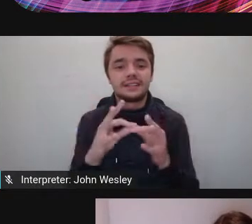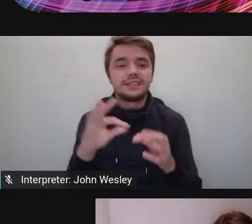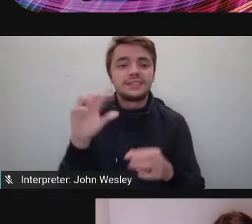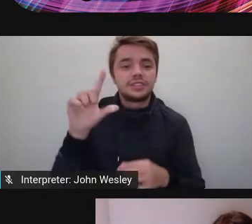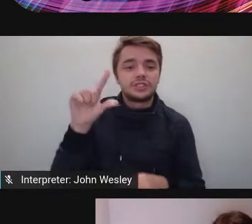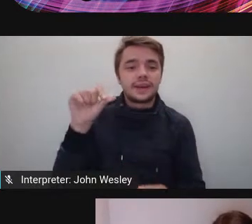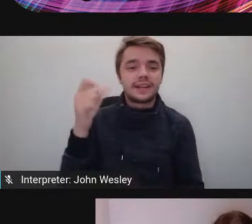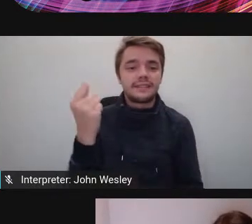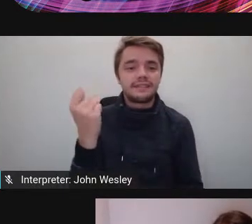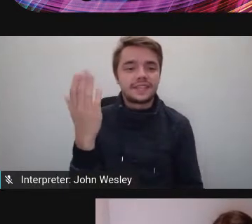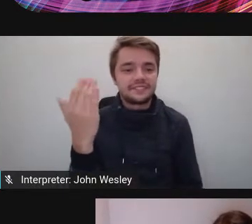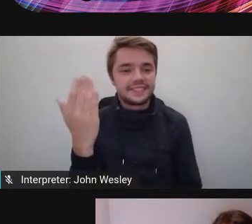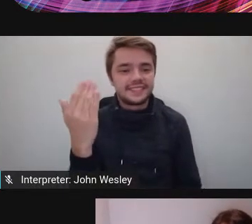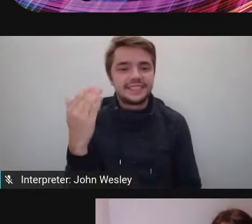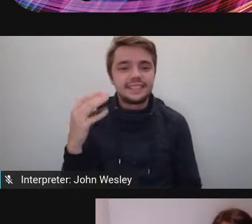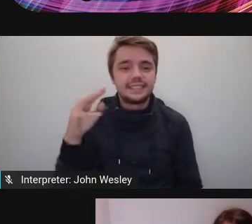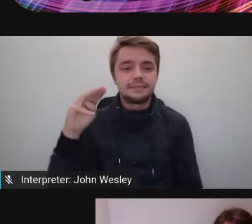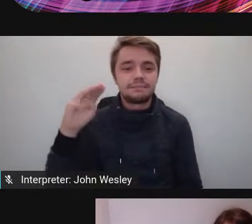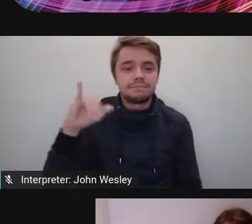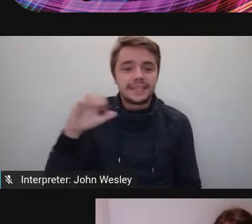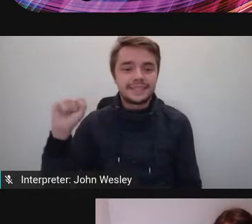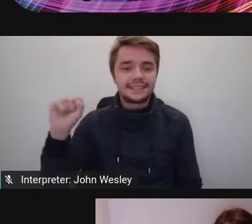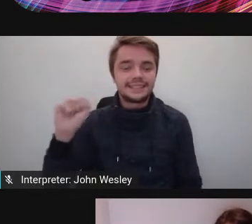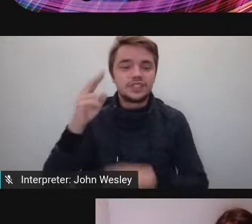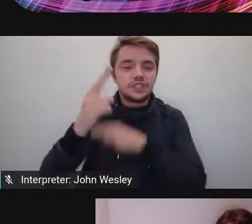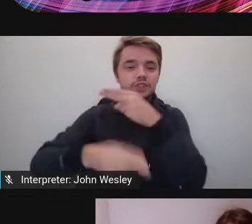Universe pageant.